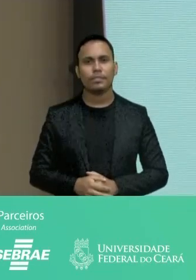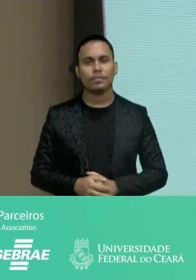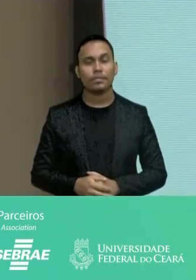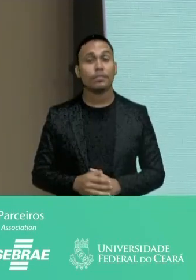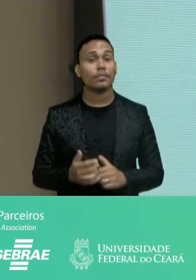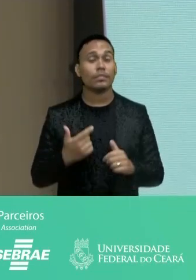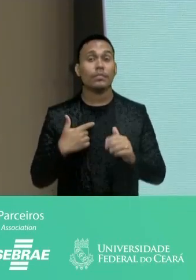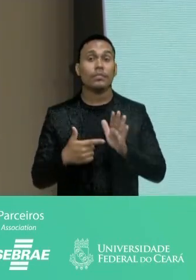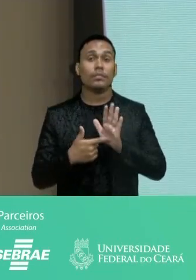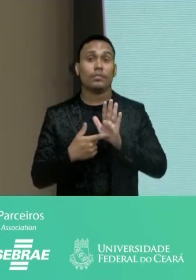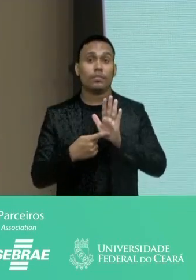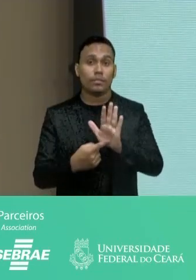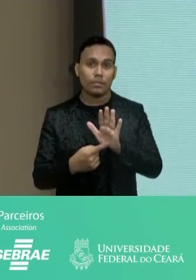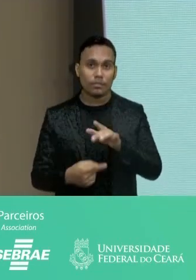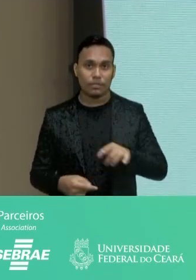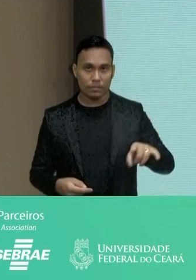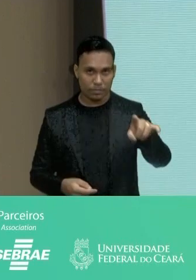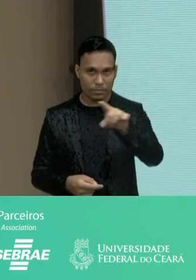just to show